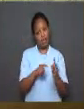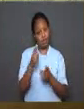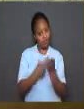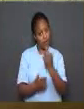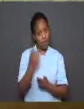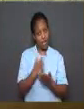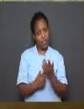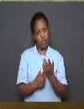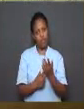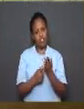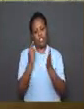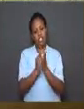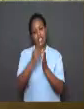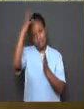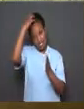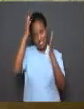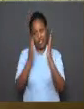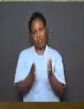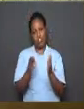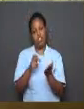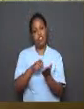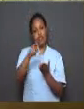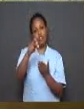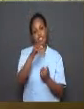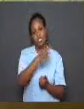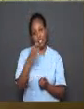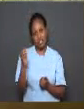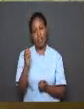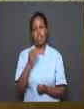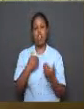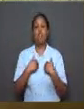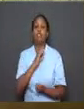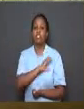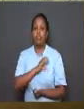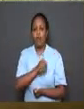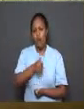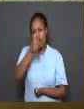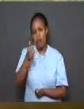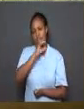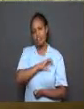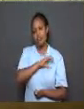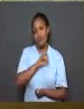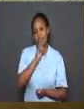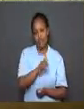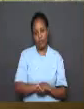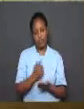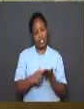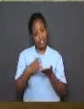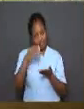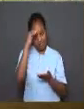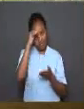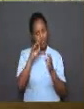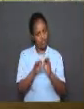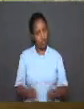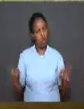also discuss constitutional democracy and its main features. This lesson